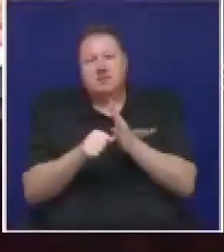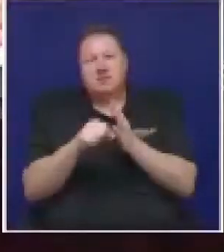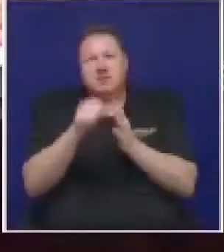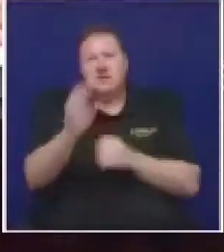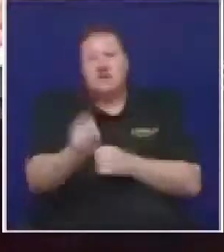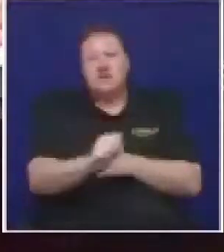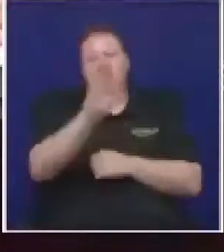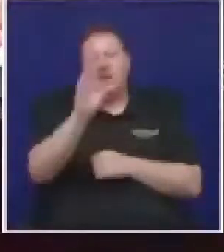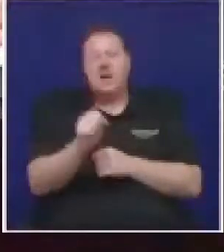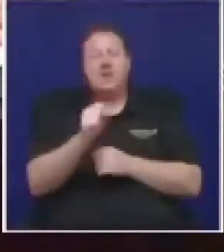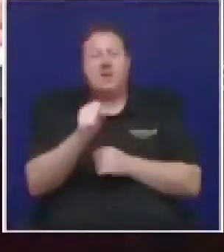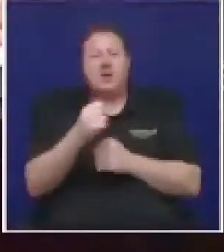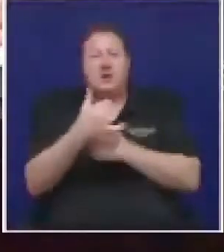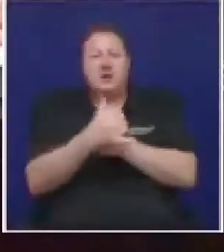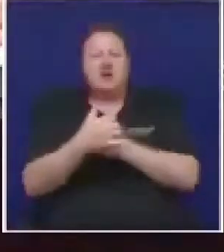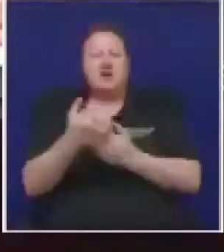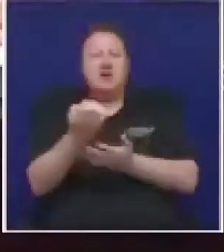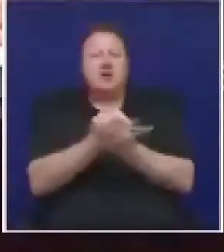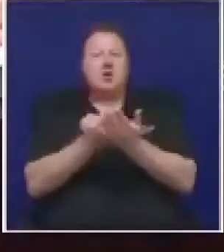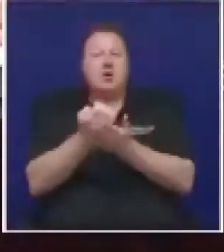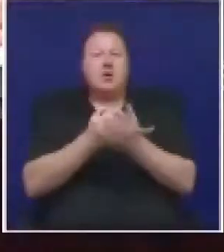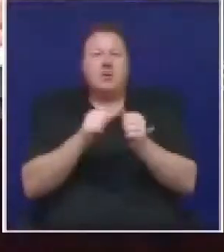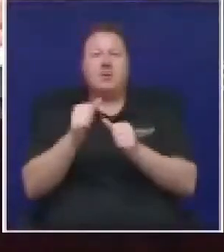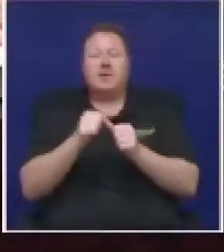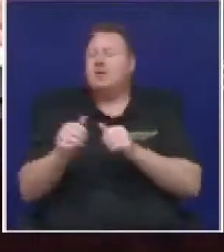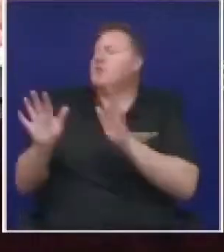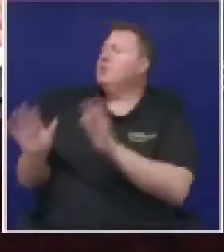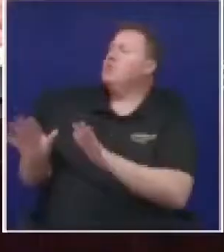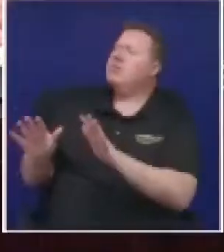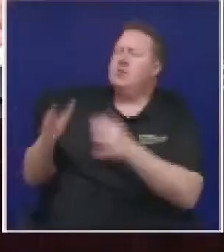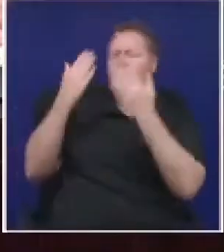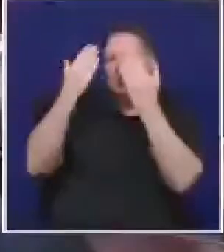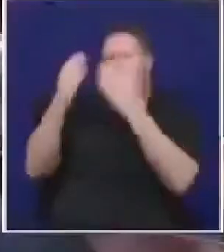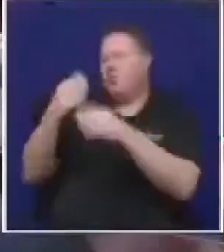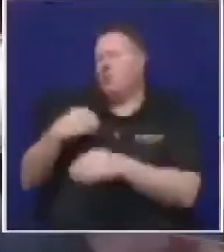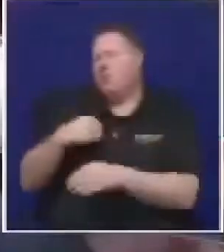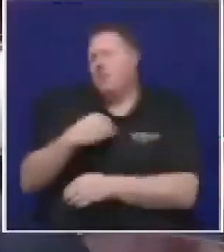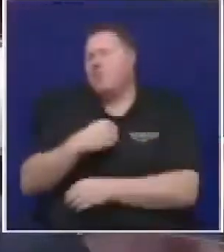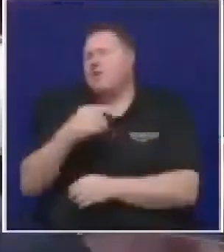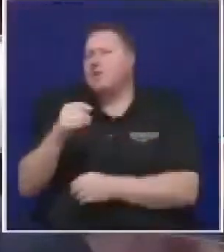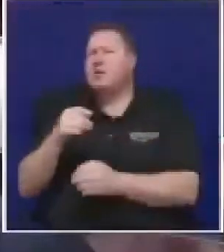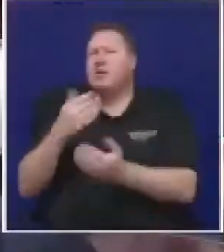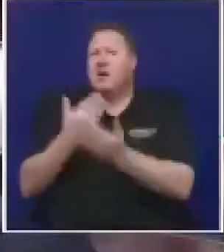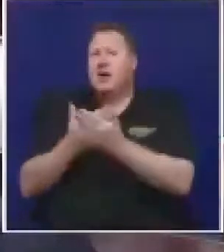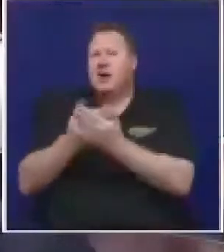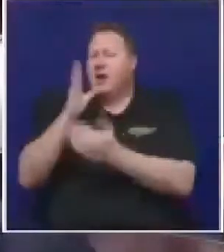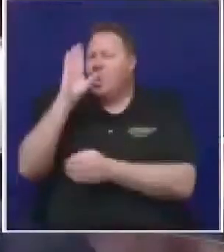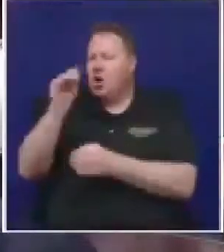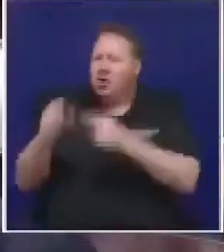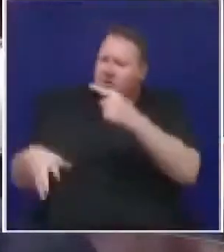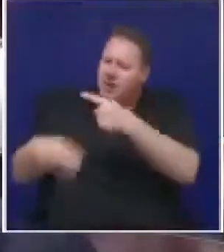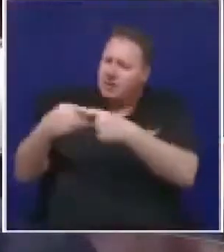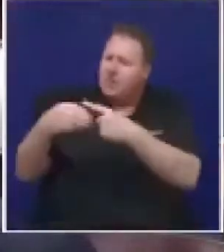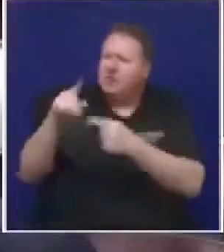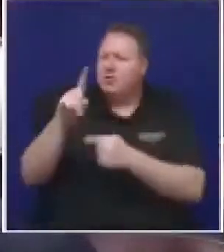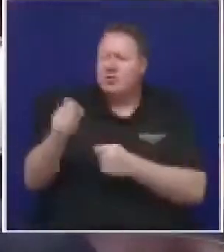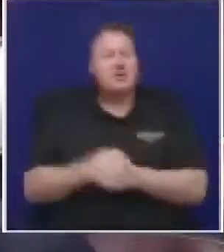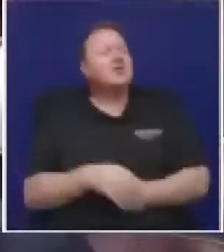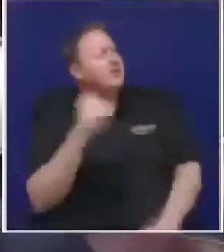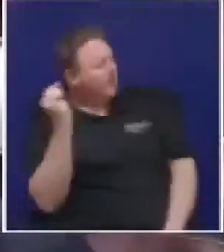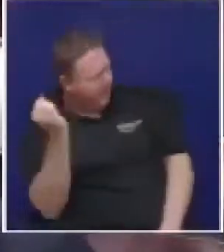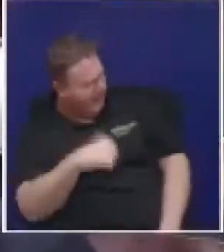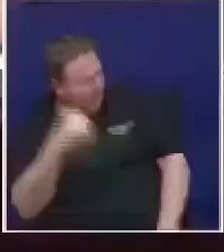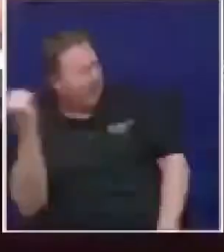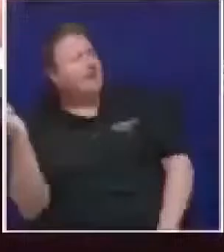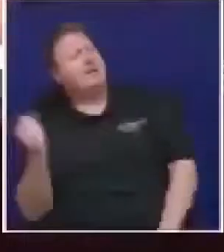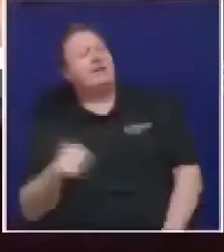African economy. Order, honorable members. You will have an opportunity to ask a supplementary question. Yes, you